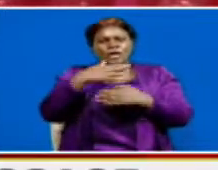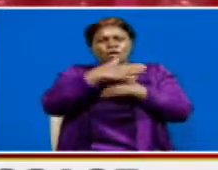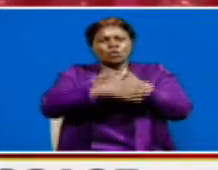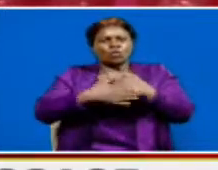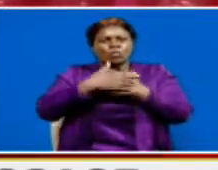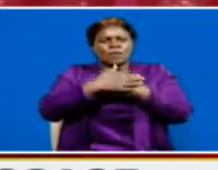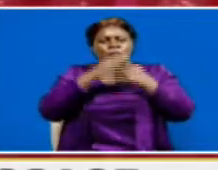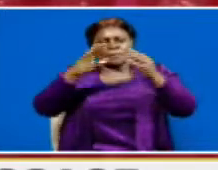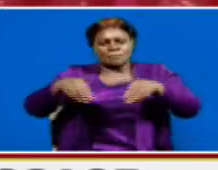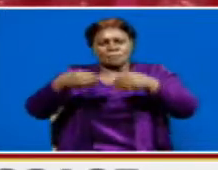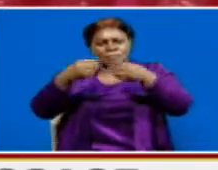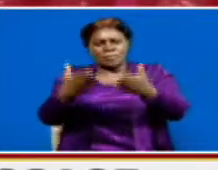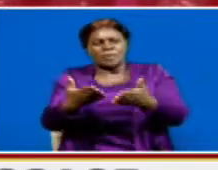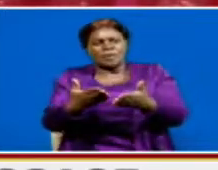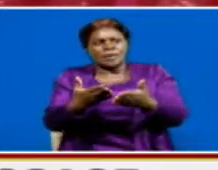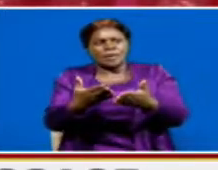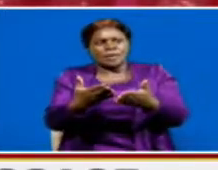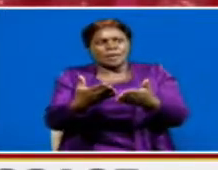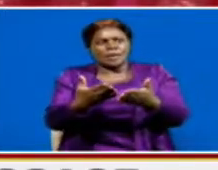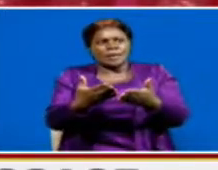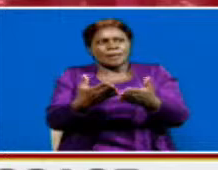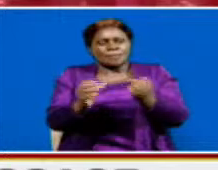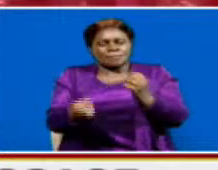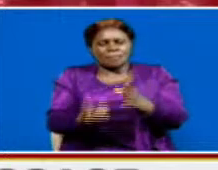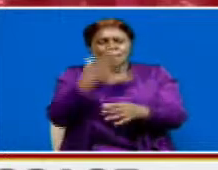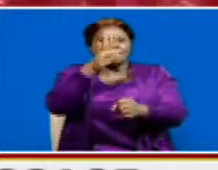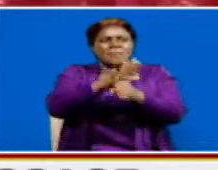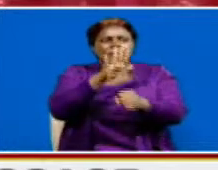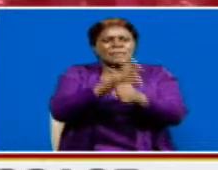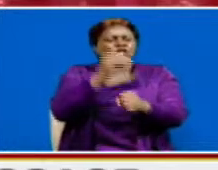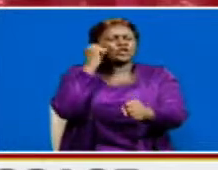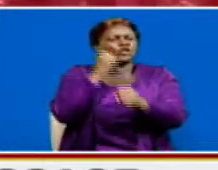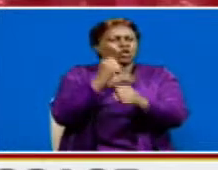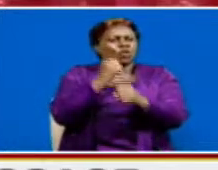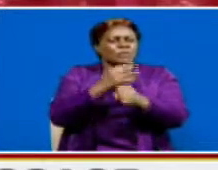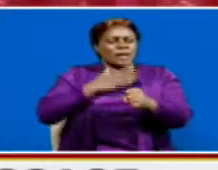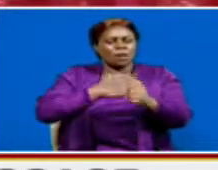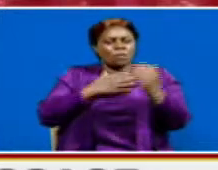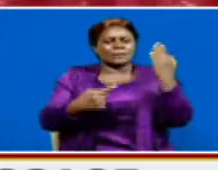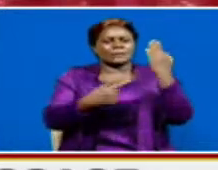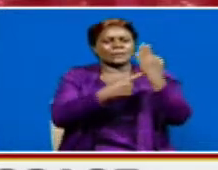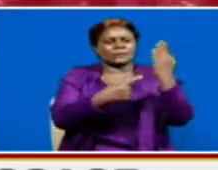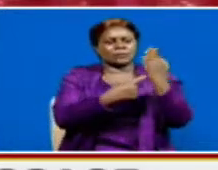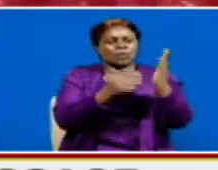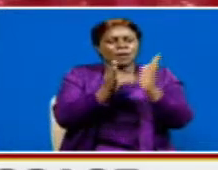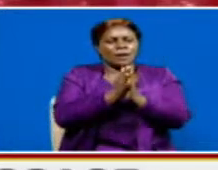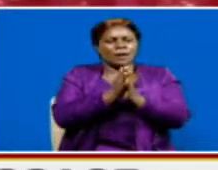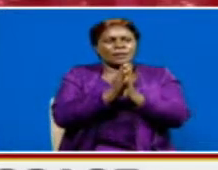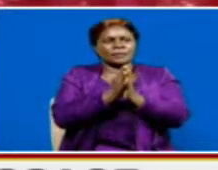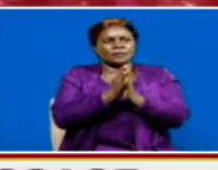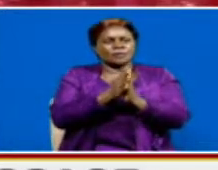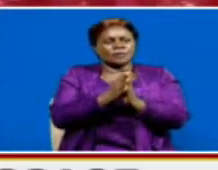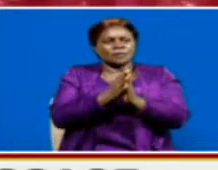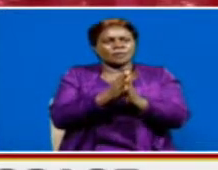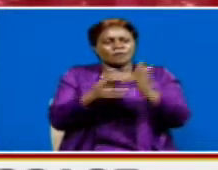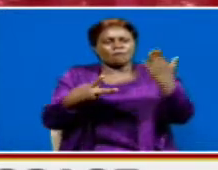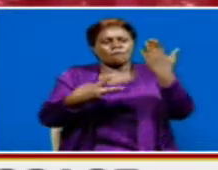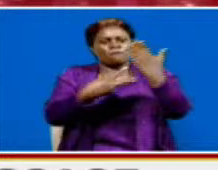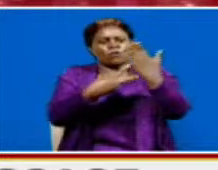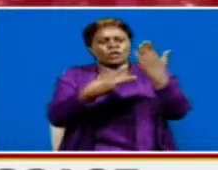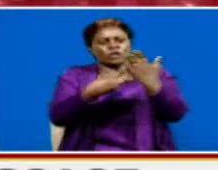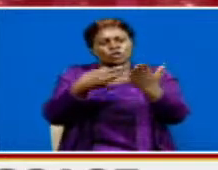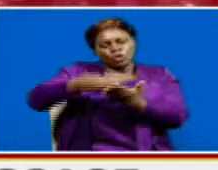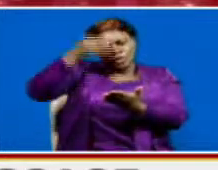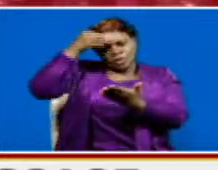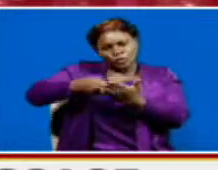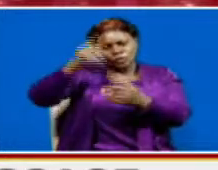being supplied is already creating thousands of jobs in our technical and vocational